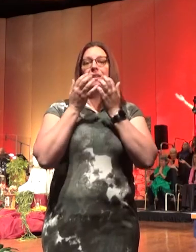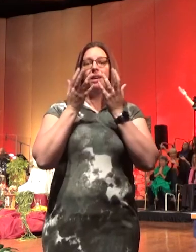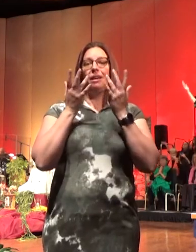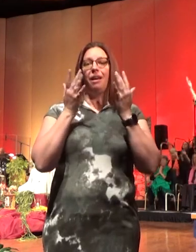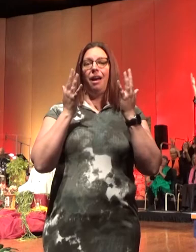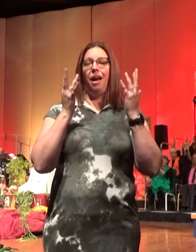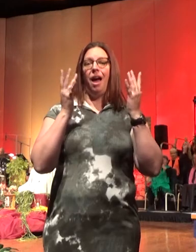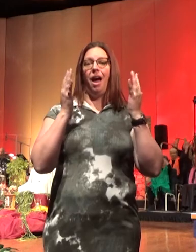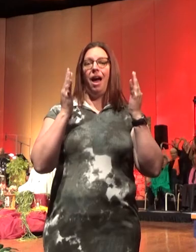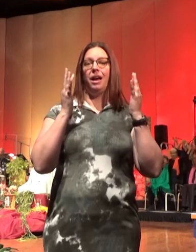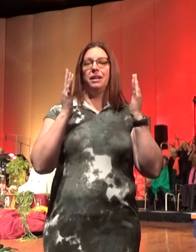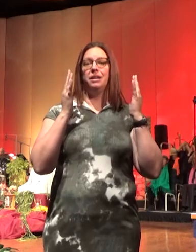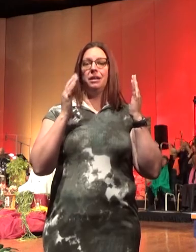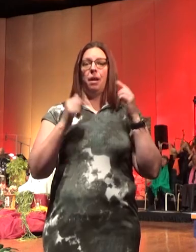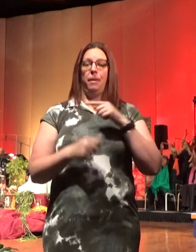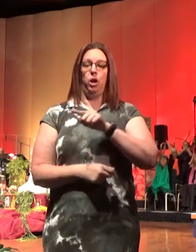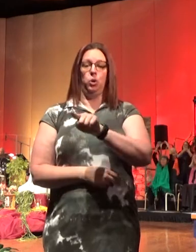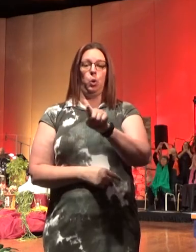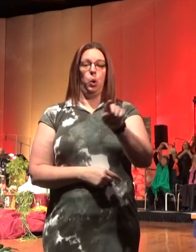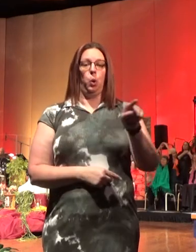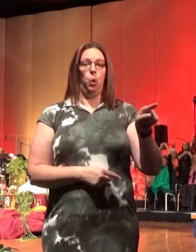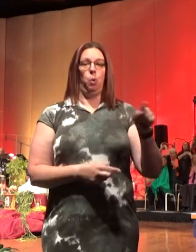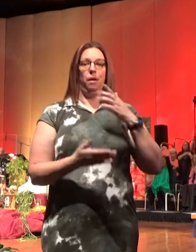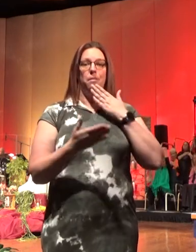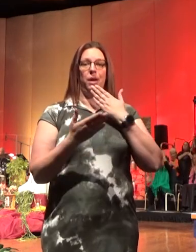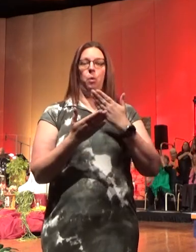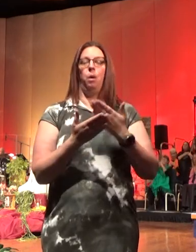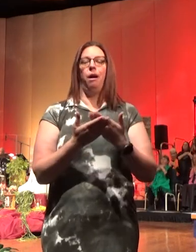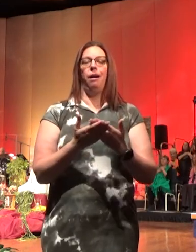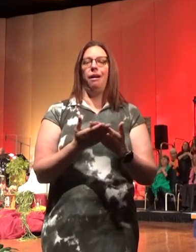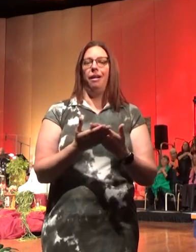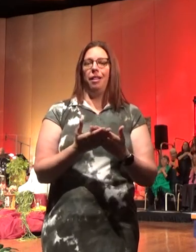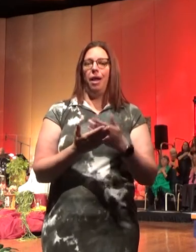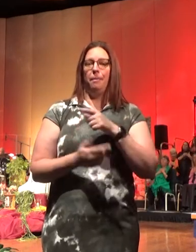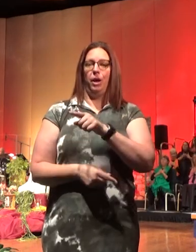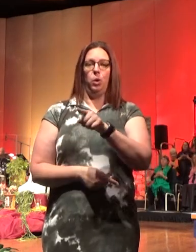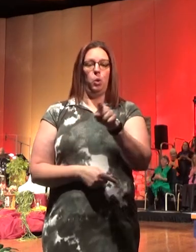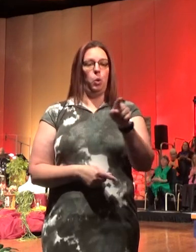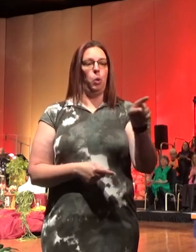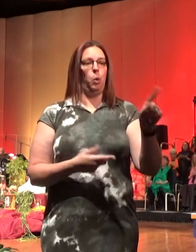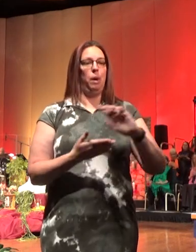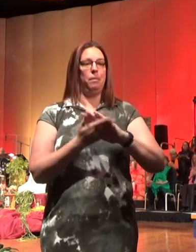you be well. May you be peaceful